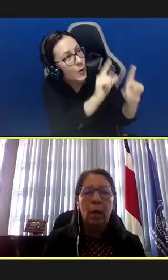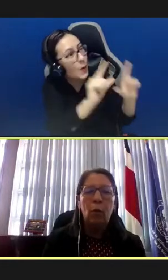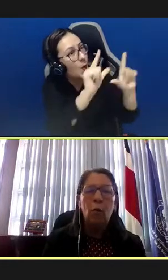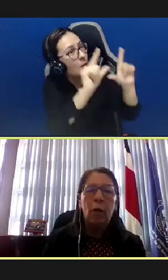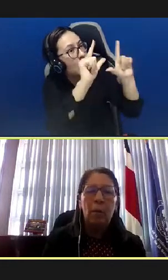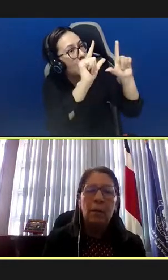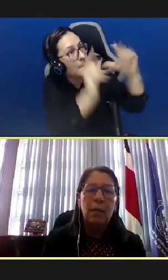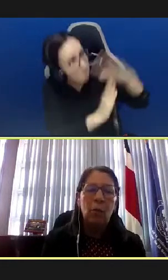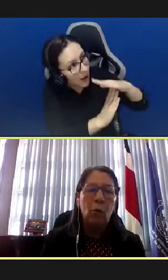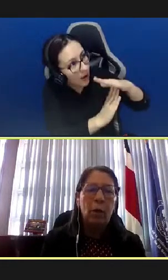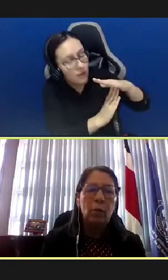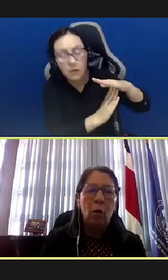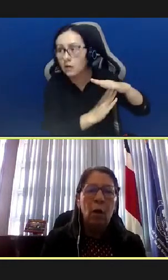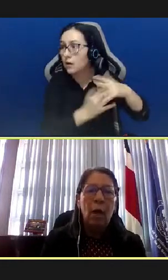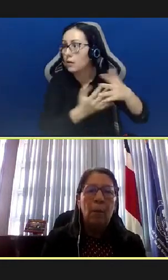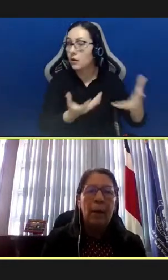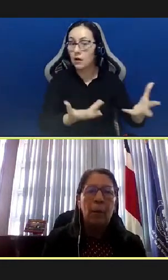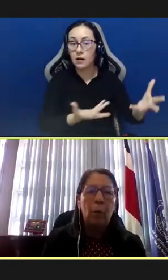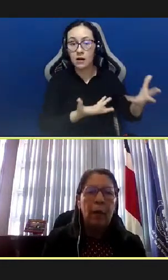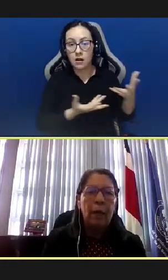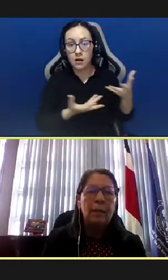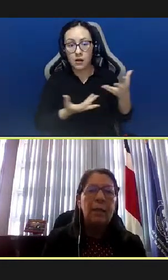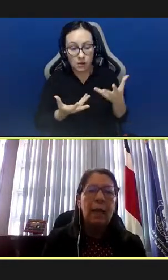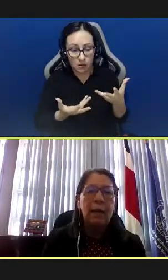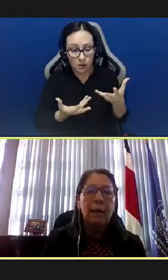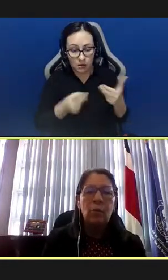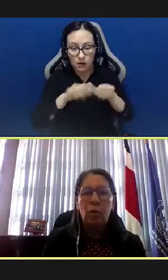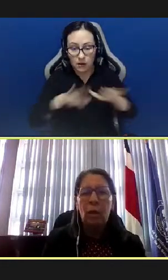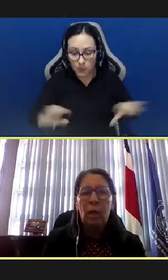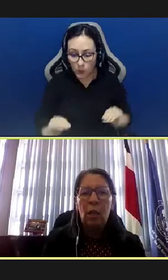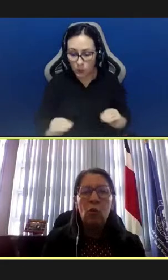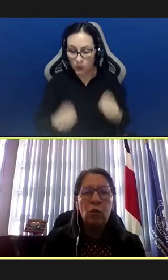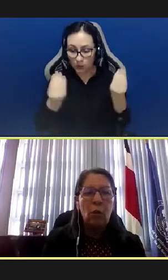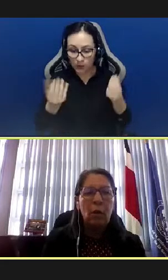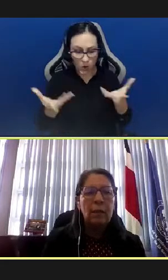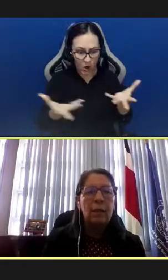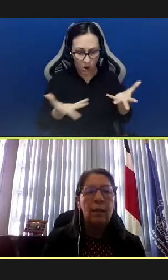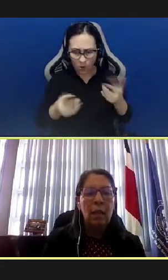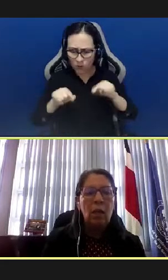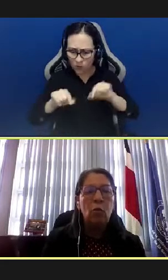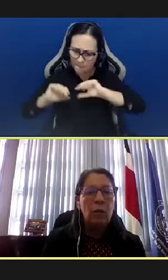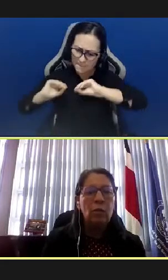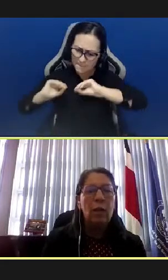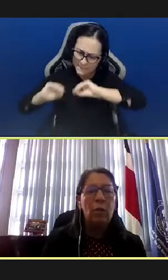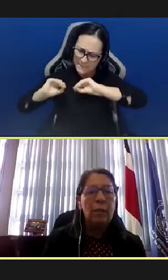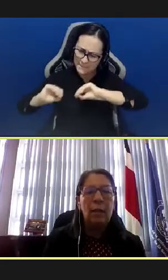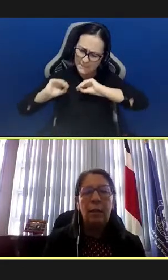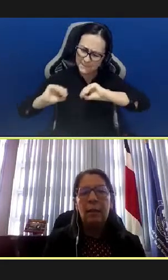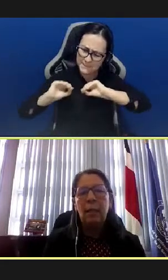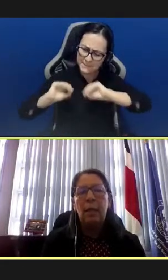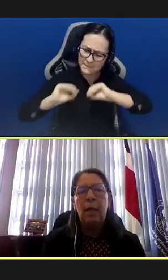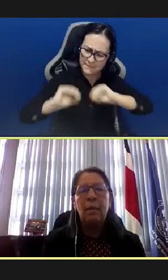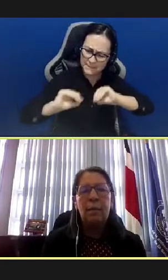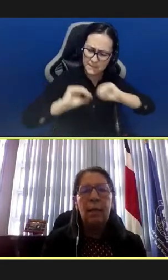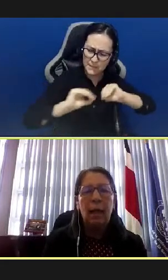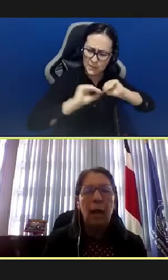the population affected by COVID-19, and also interagency coordination measures,